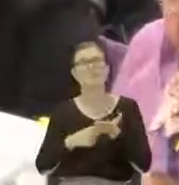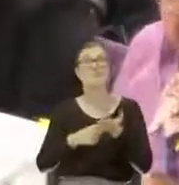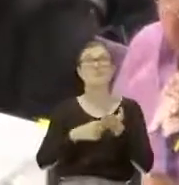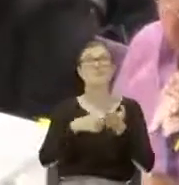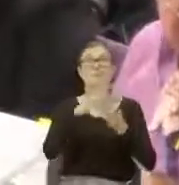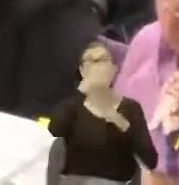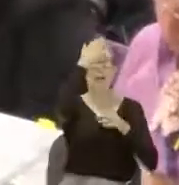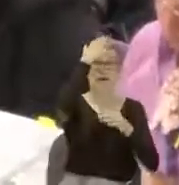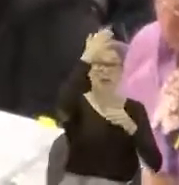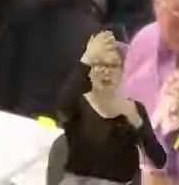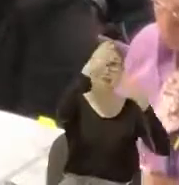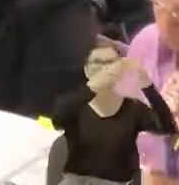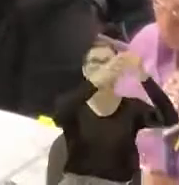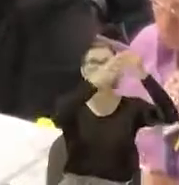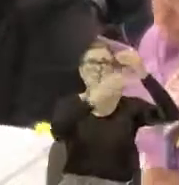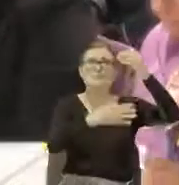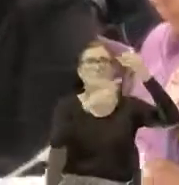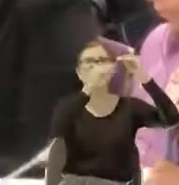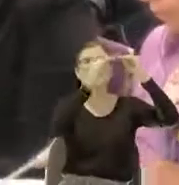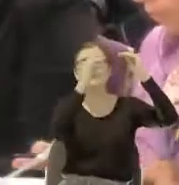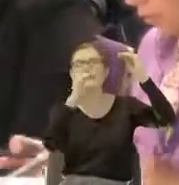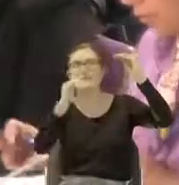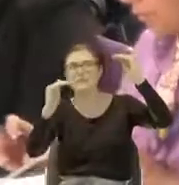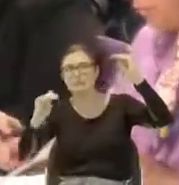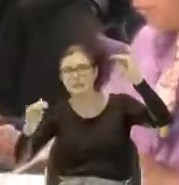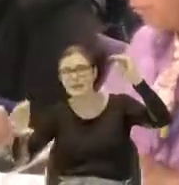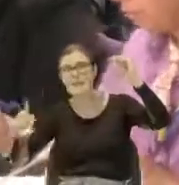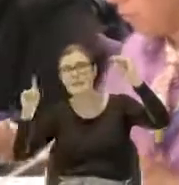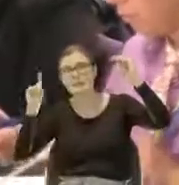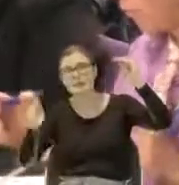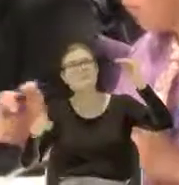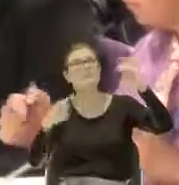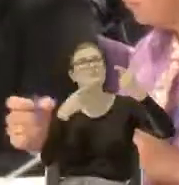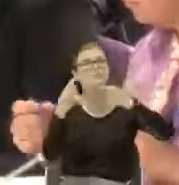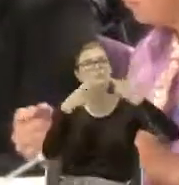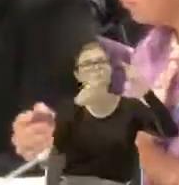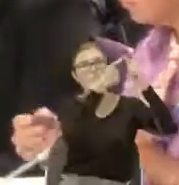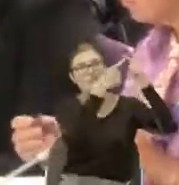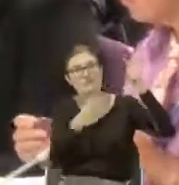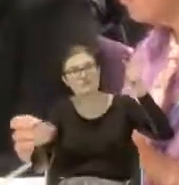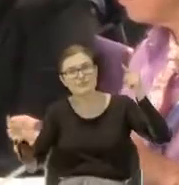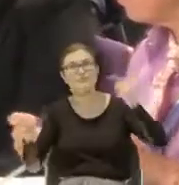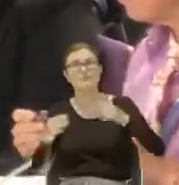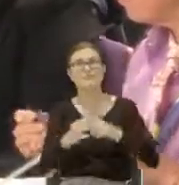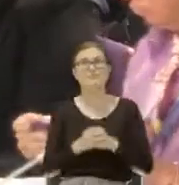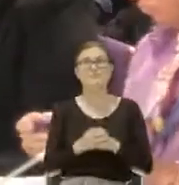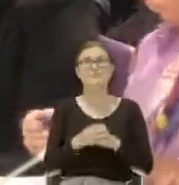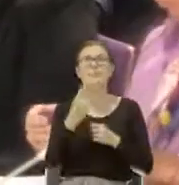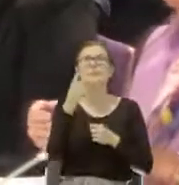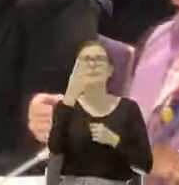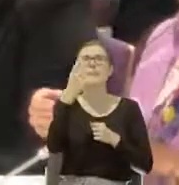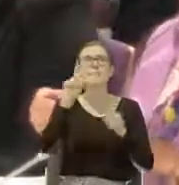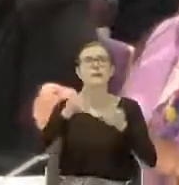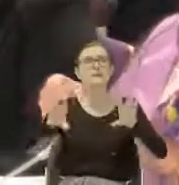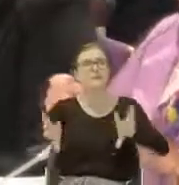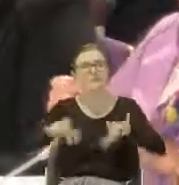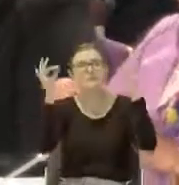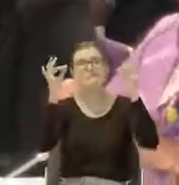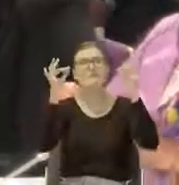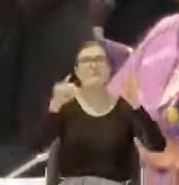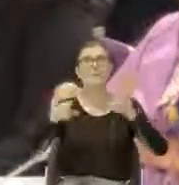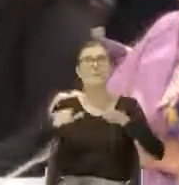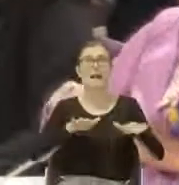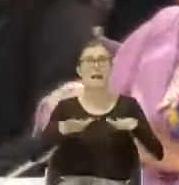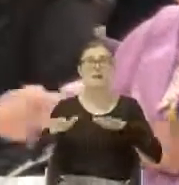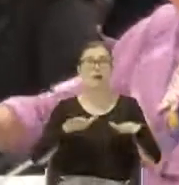propose that we have a monitoring tool to say, this year we spoke about that, how do we then implement and how far did you